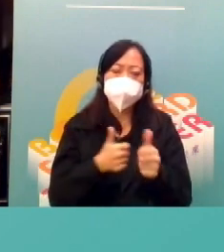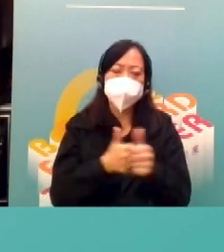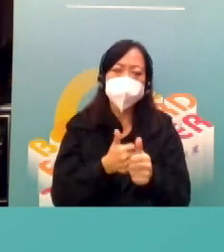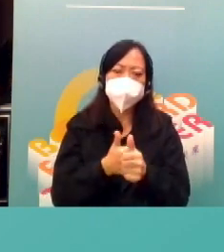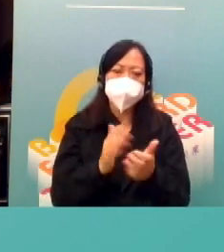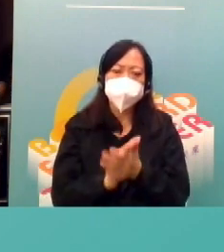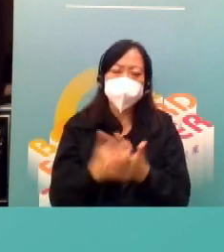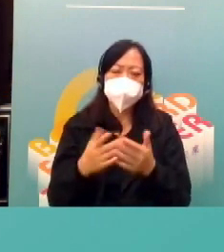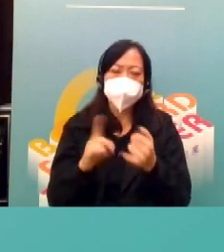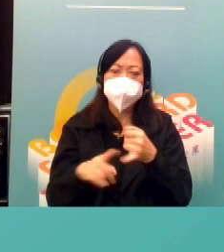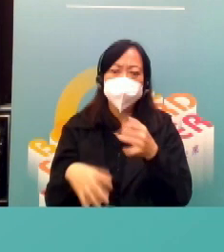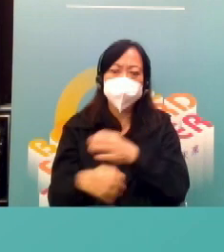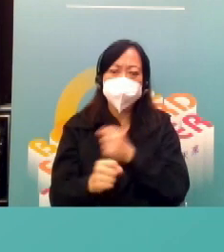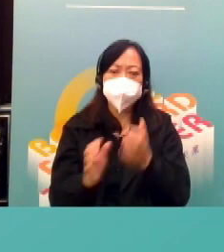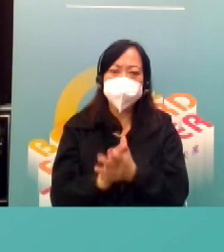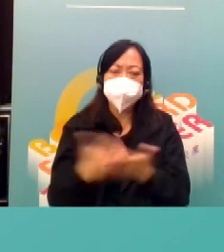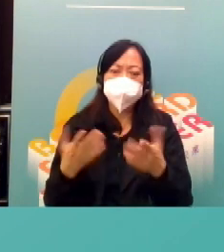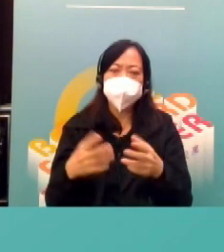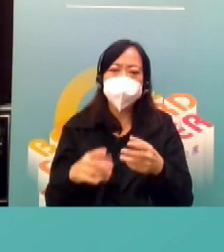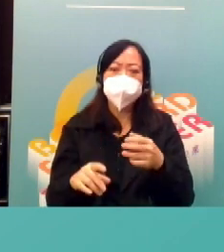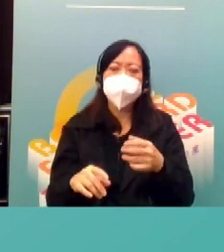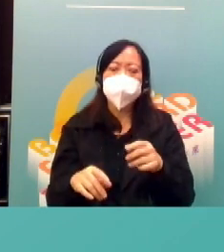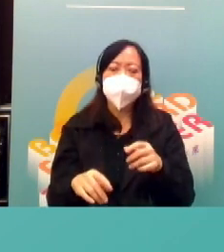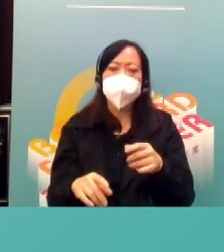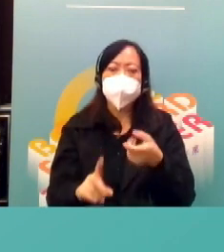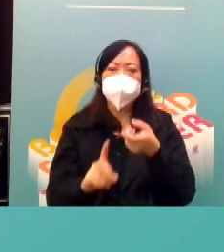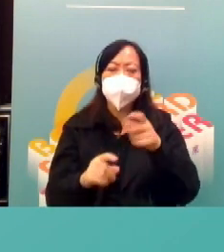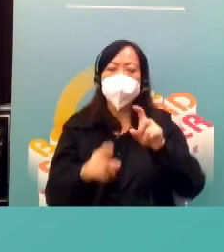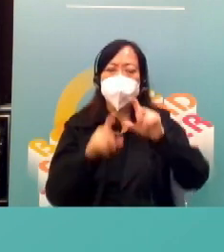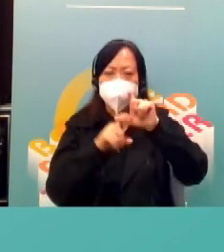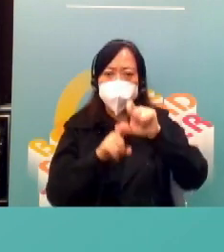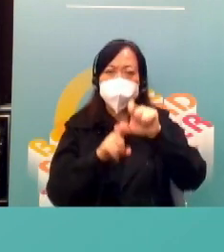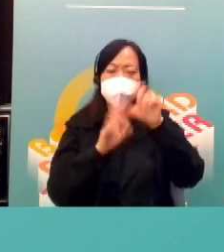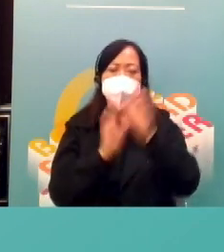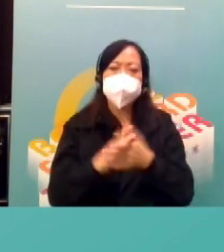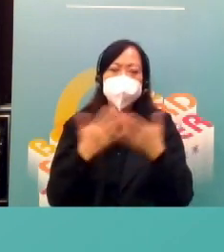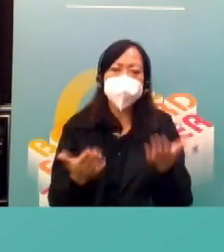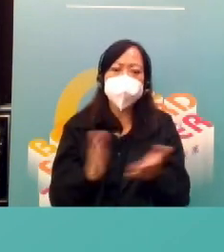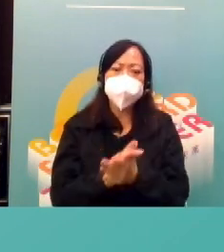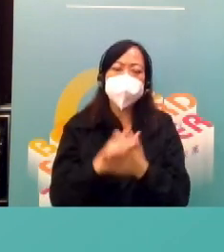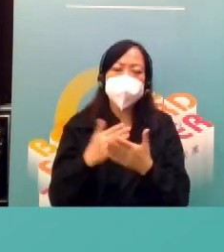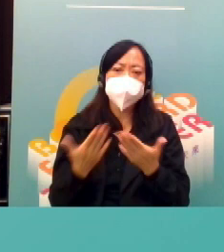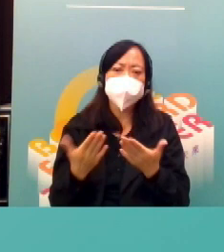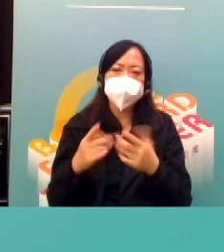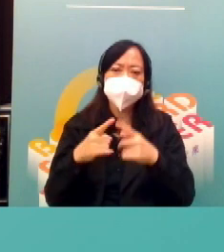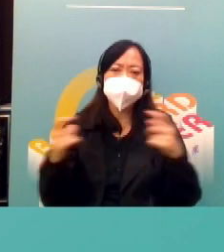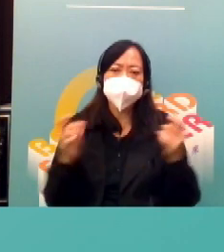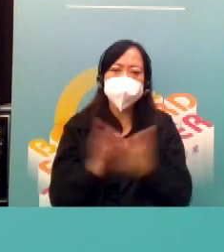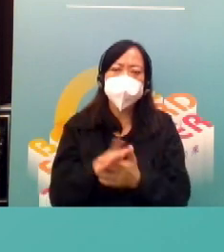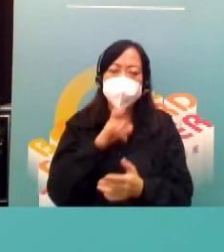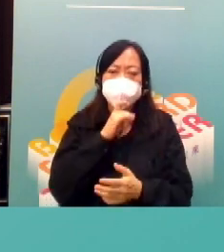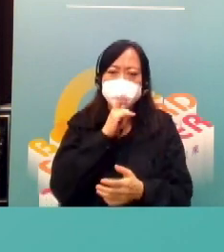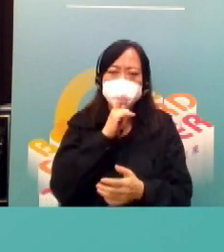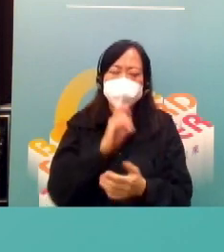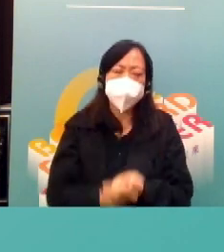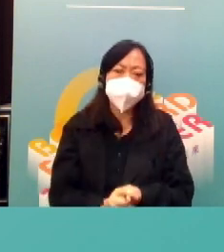as correlated to the market, public market, for example. And so we actually have, we have been